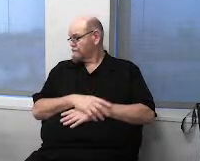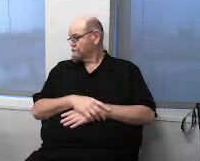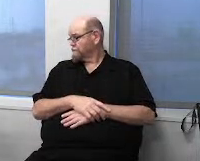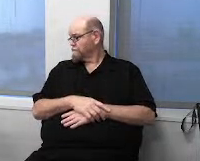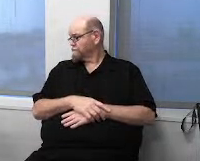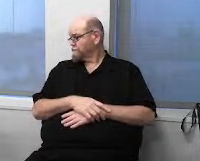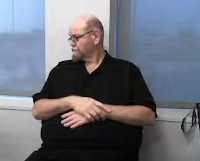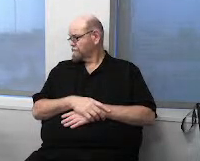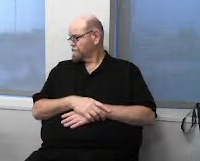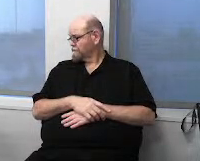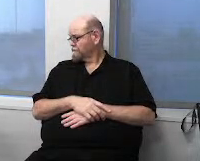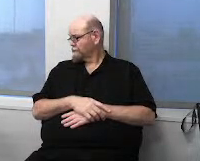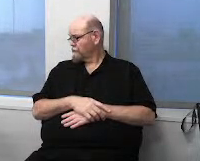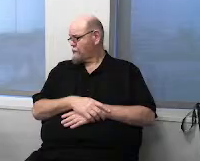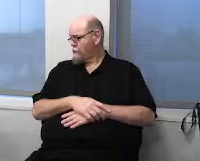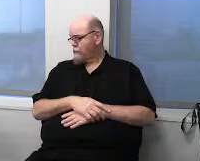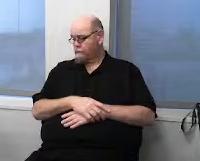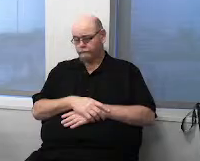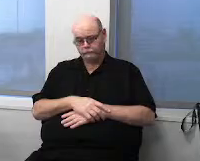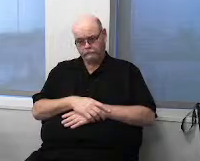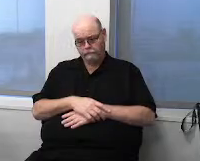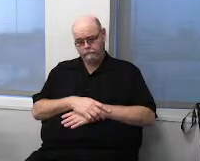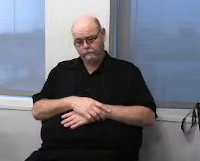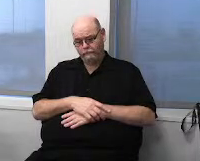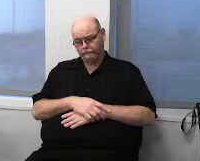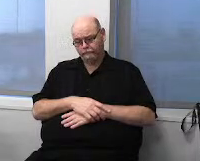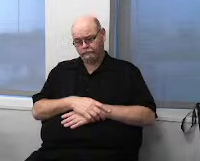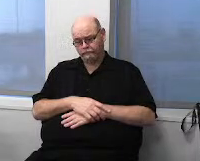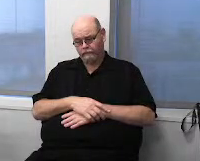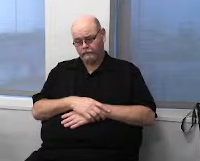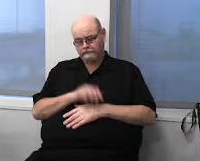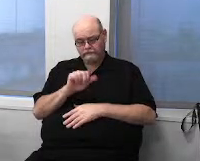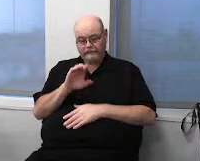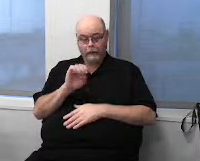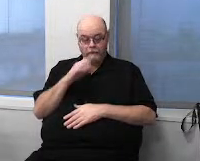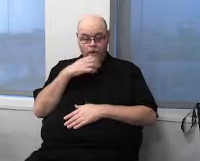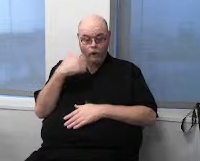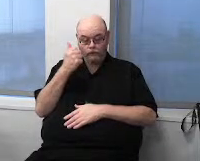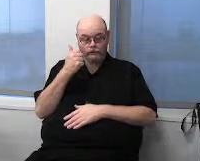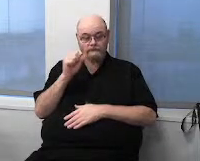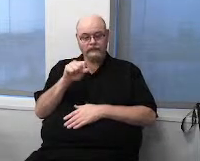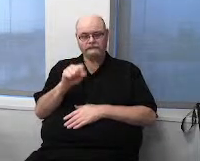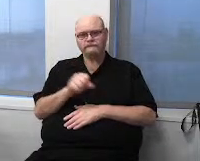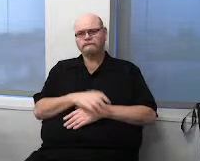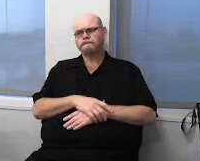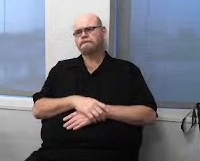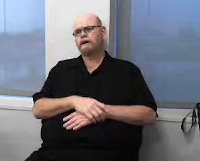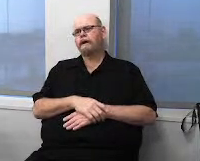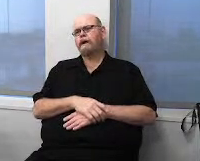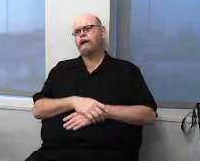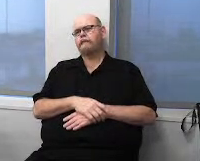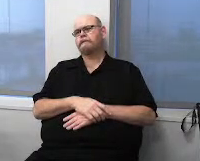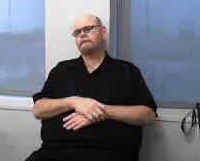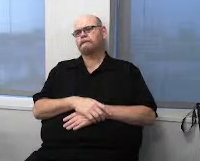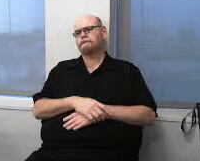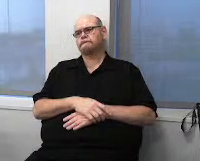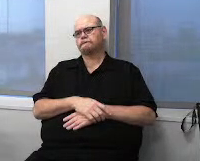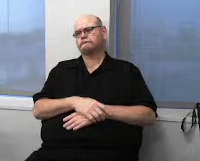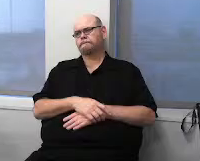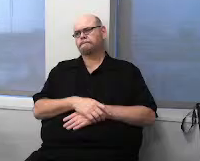Yeah, I can. Yeah, I just want to make sure he finished up the question. The answer is yes, could be longer. Yes, the answer is yes to that.